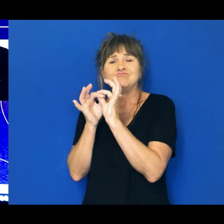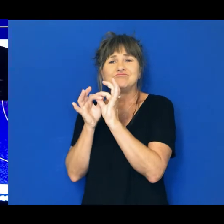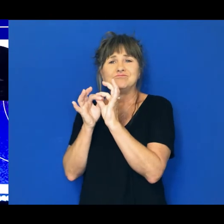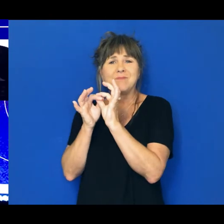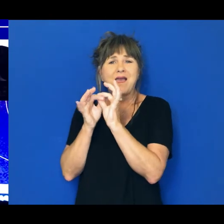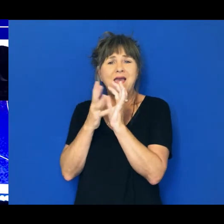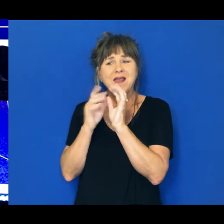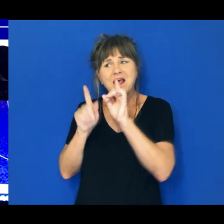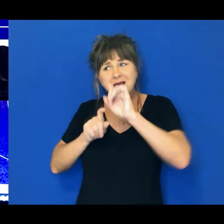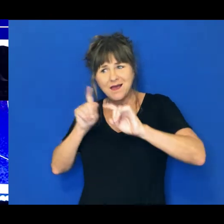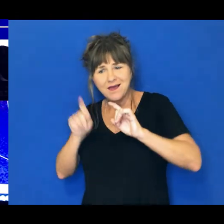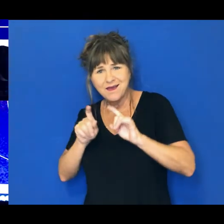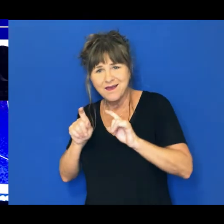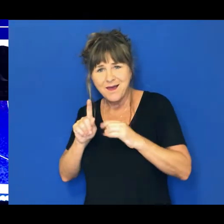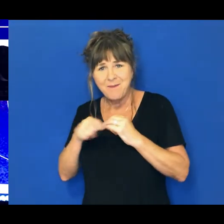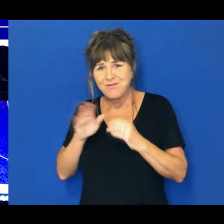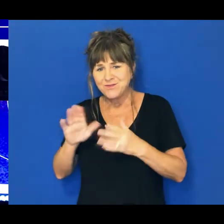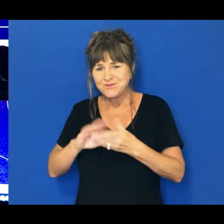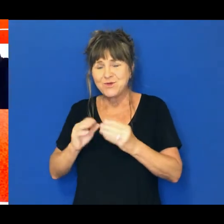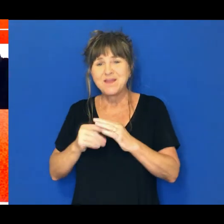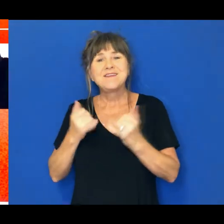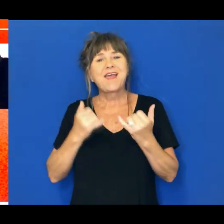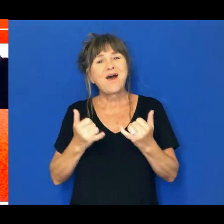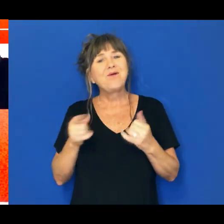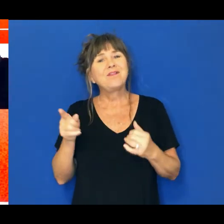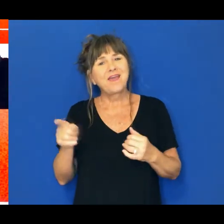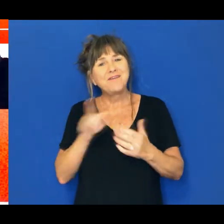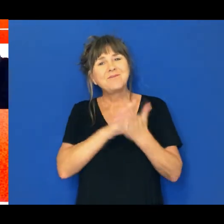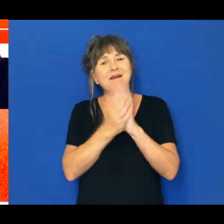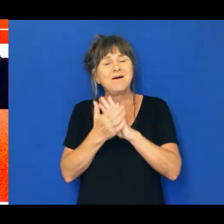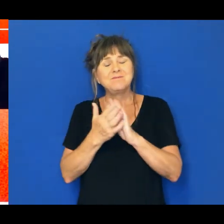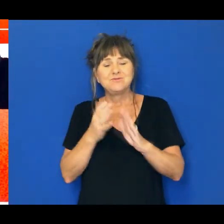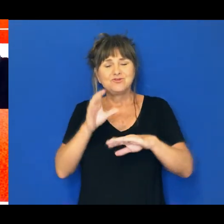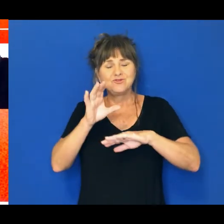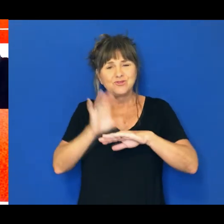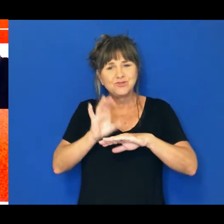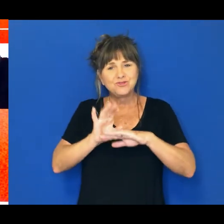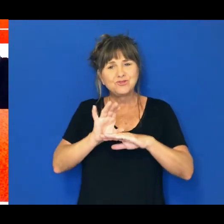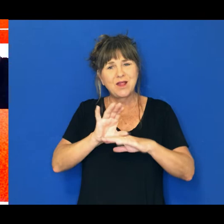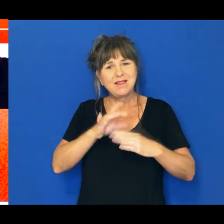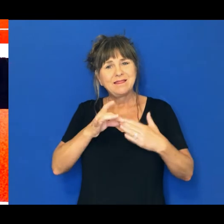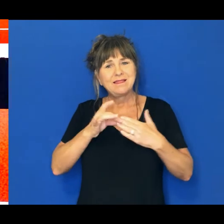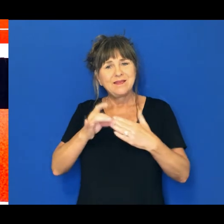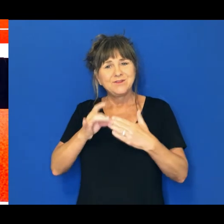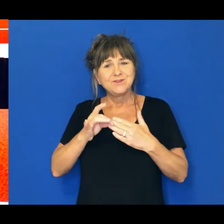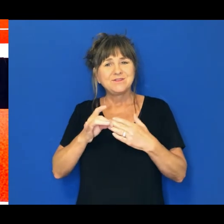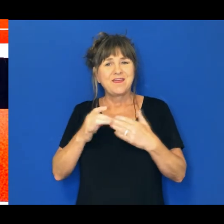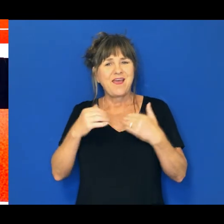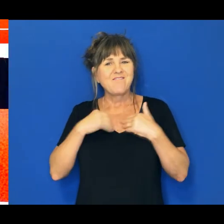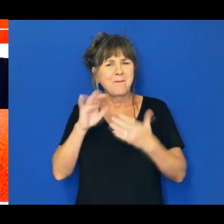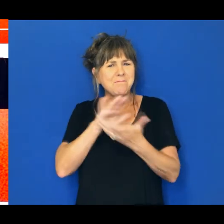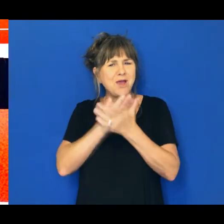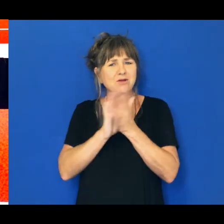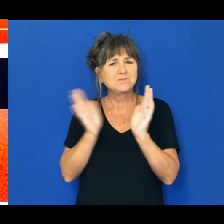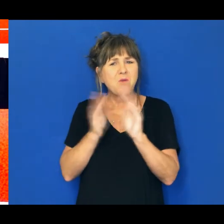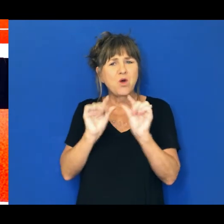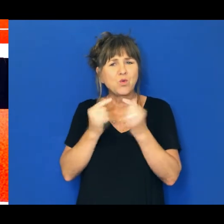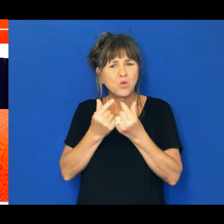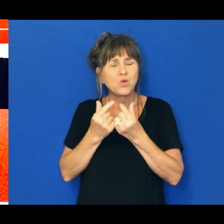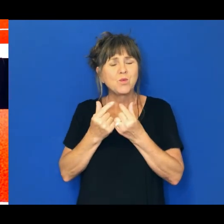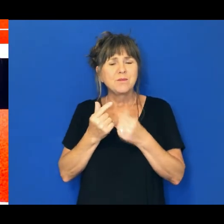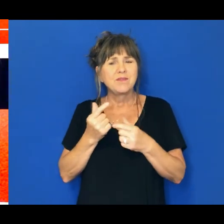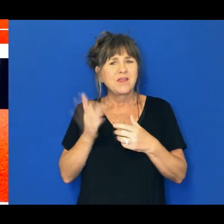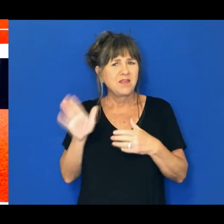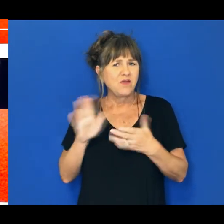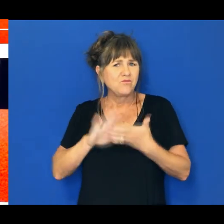found out from asking them questions about their story that they're leaders in our church in Chula Vista. They're involved in a marriage small group. And they tell other